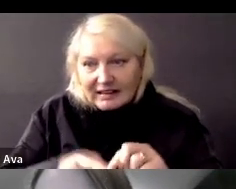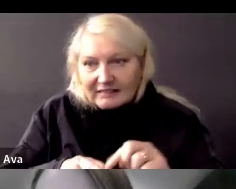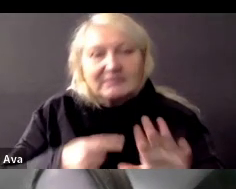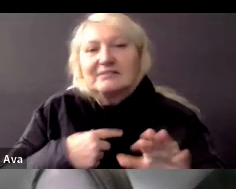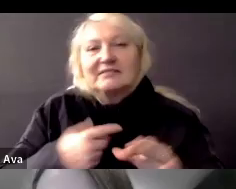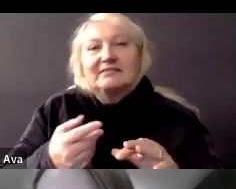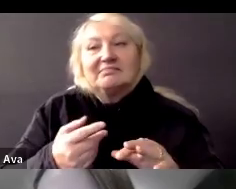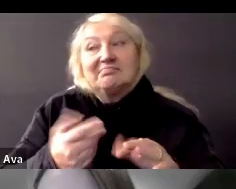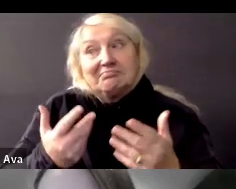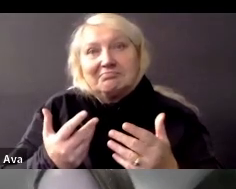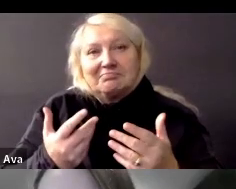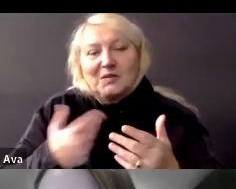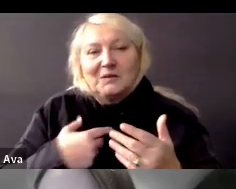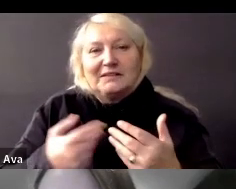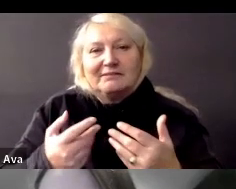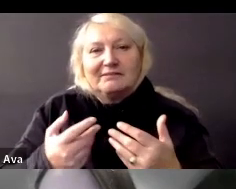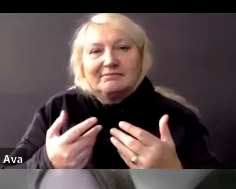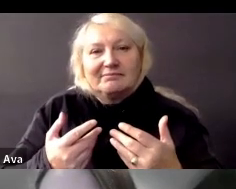decided